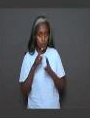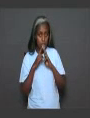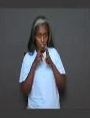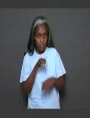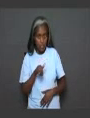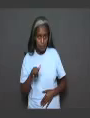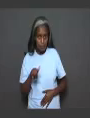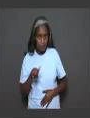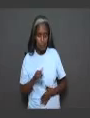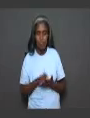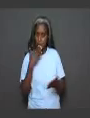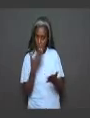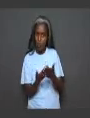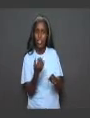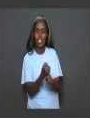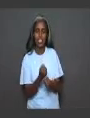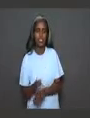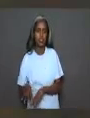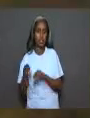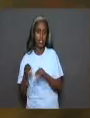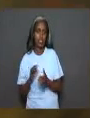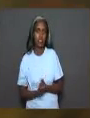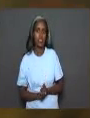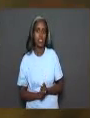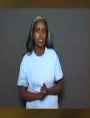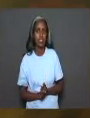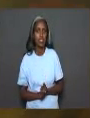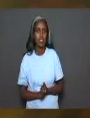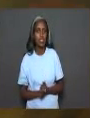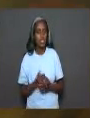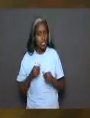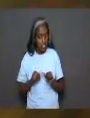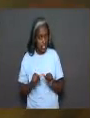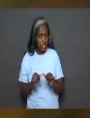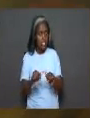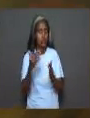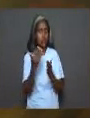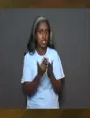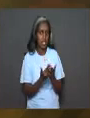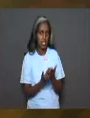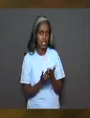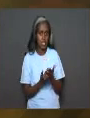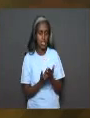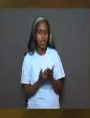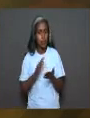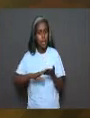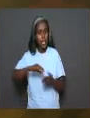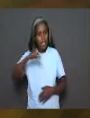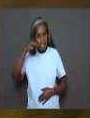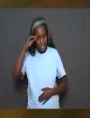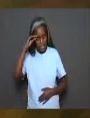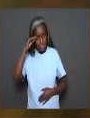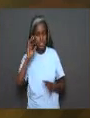answer? Well done, students. Let us continue the lesson by learning